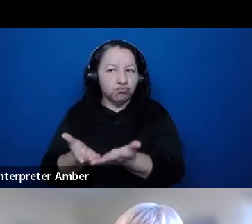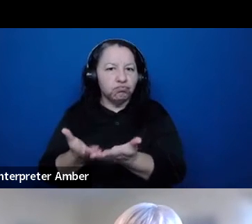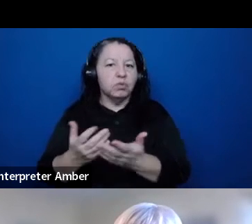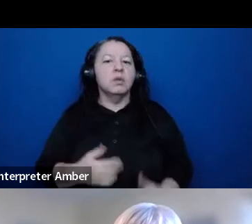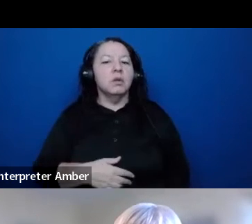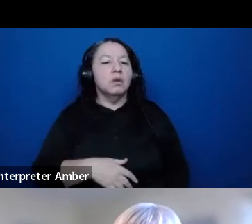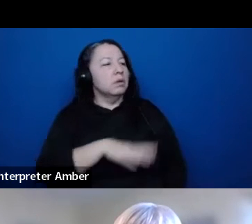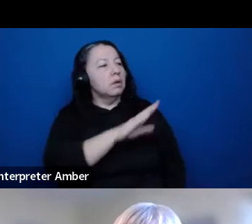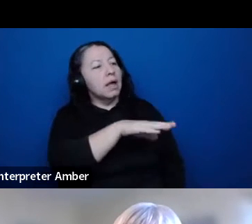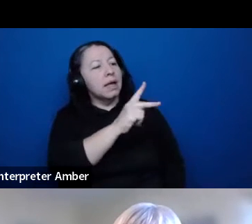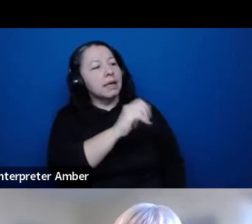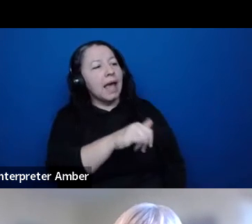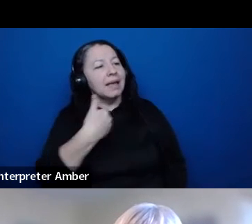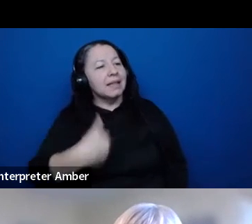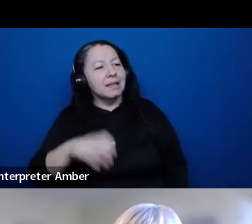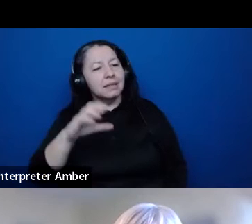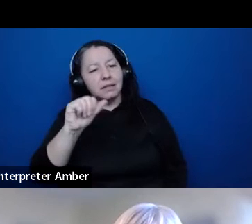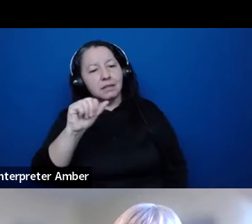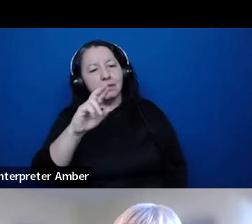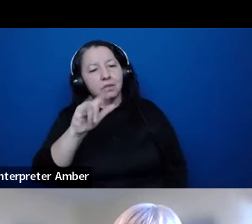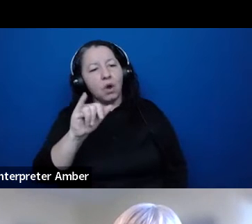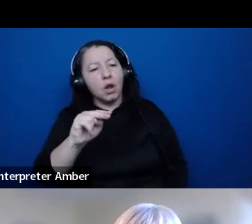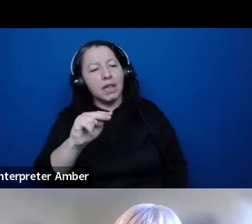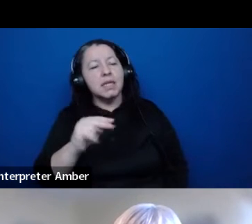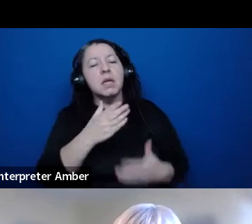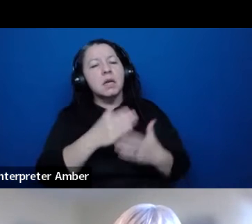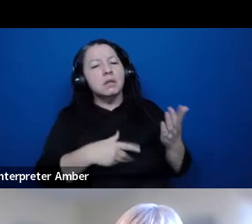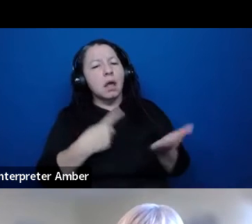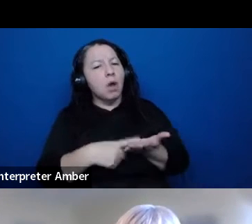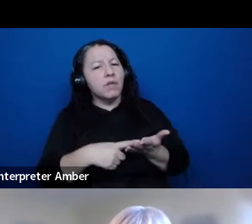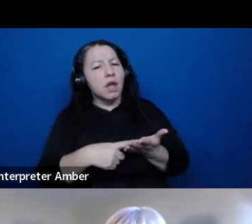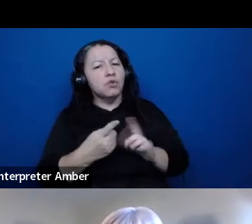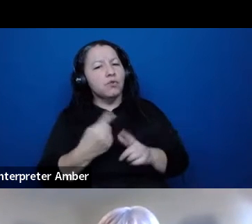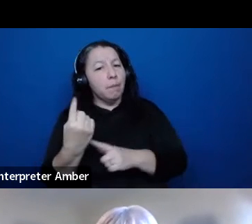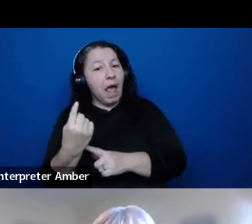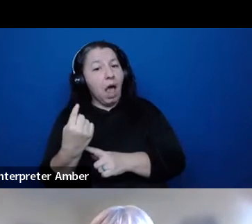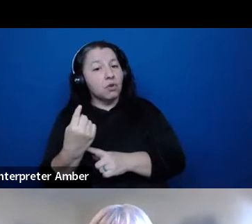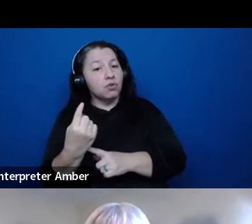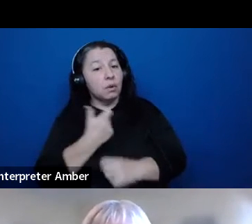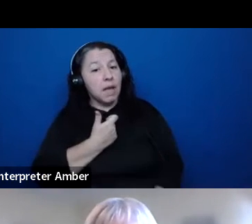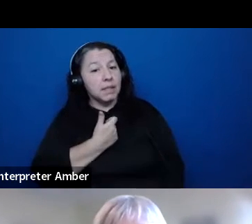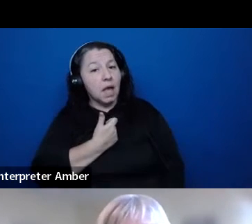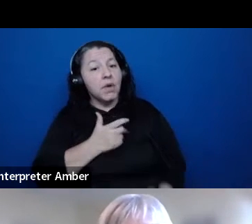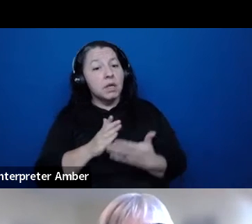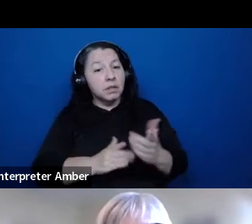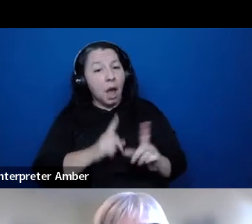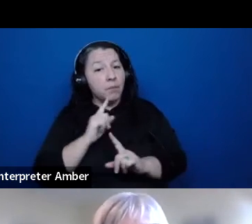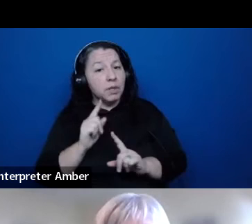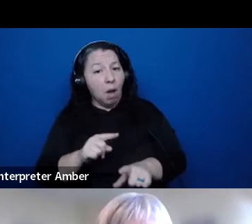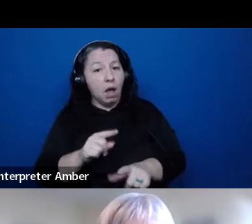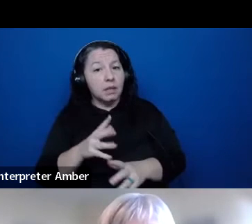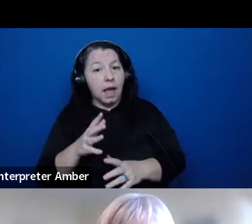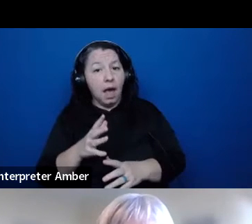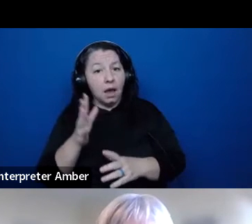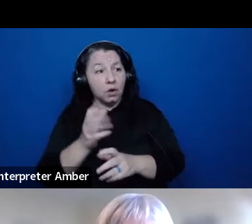Kay, this is Carlin, and in some conversations I had last year, some of the response was that